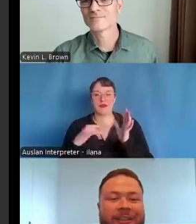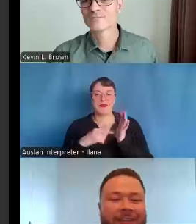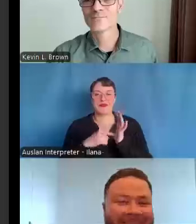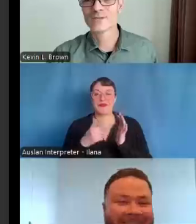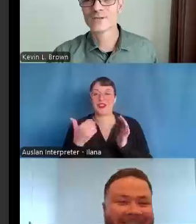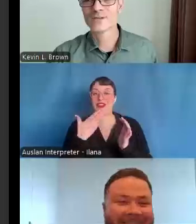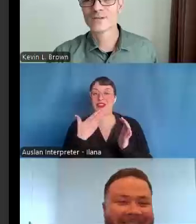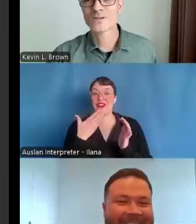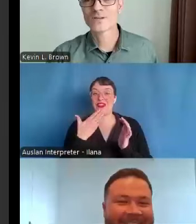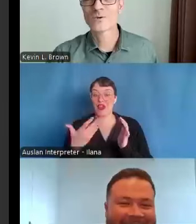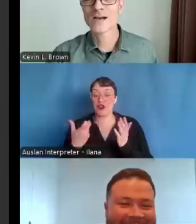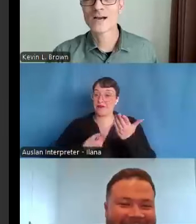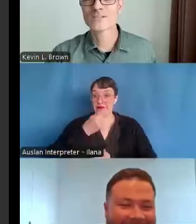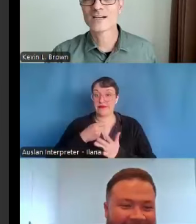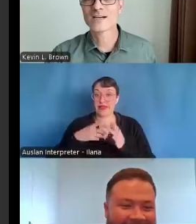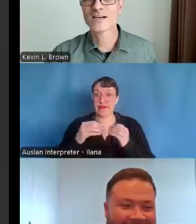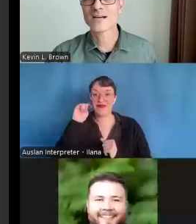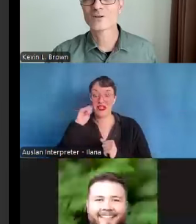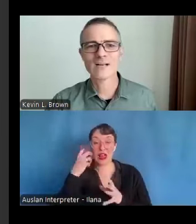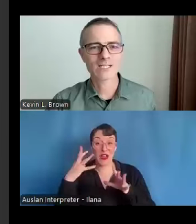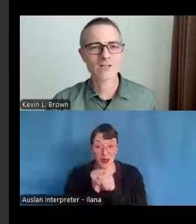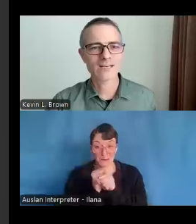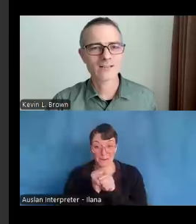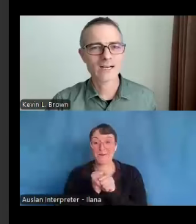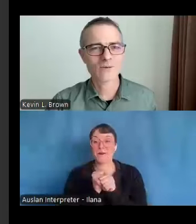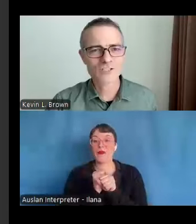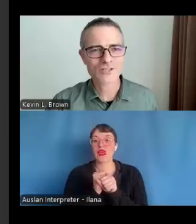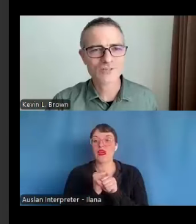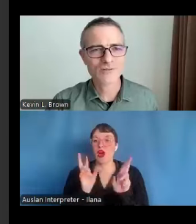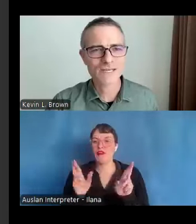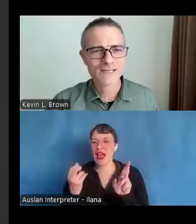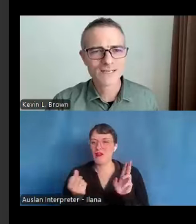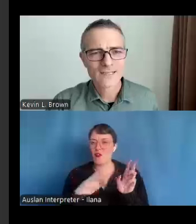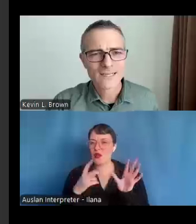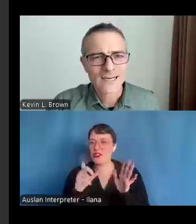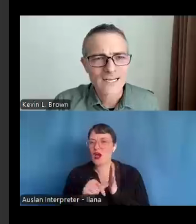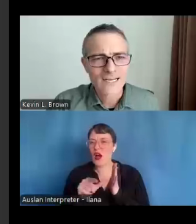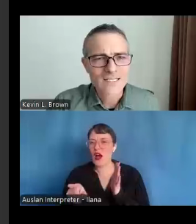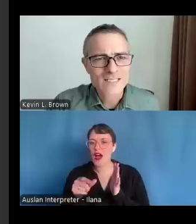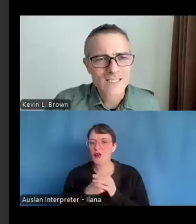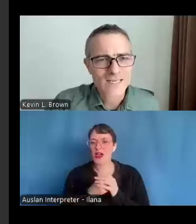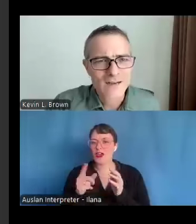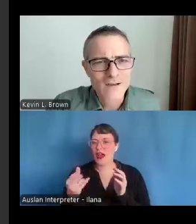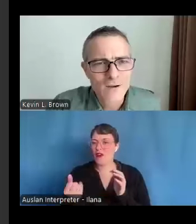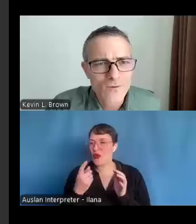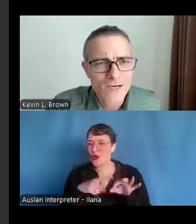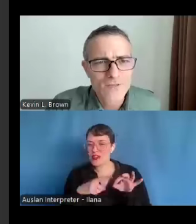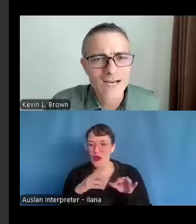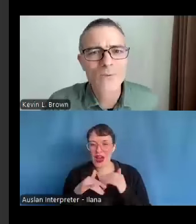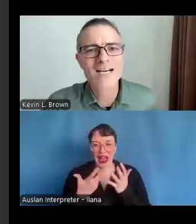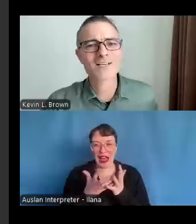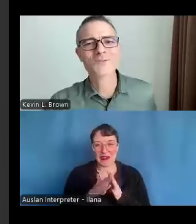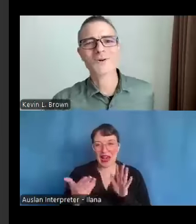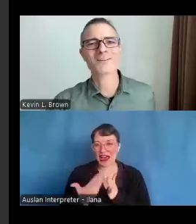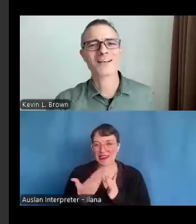you, Kevin. Perfect. We'll wrap up and see how much time we have for Q&A, including a great question from Sadia around how do